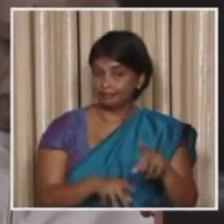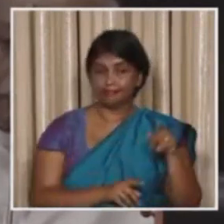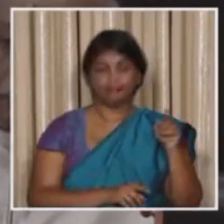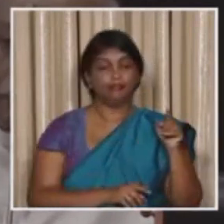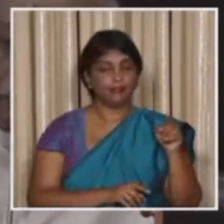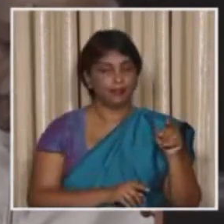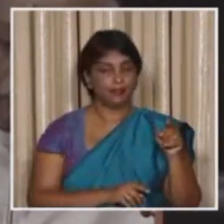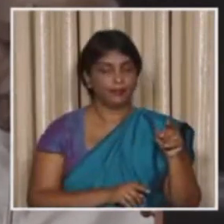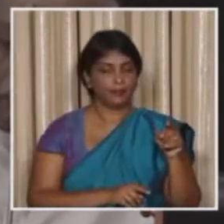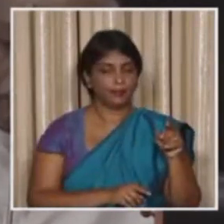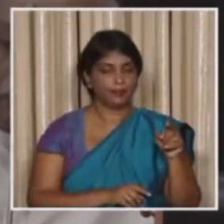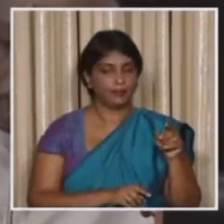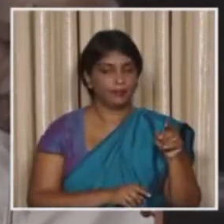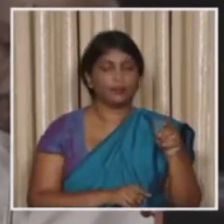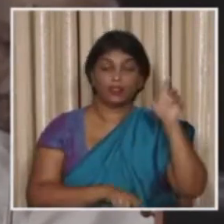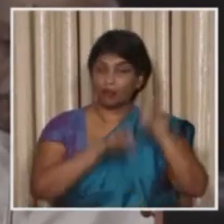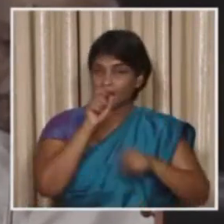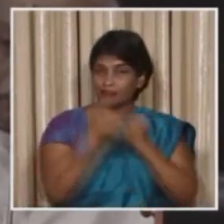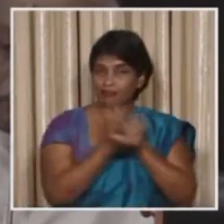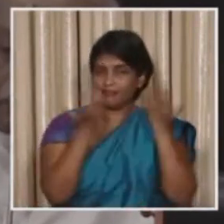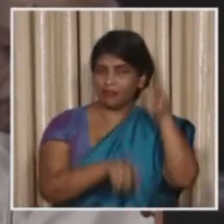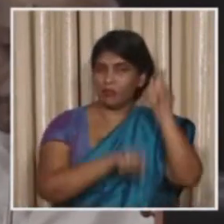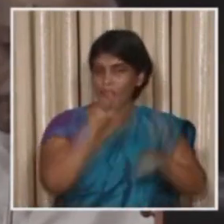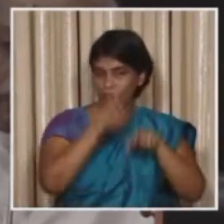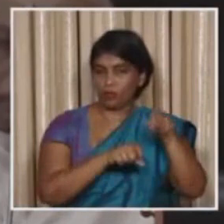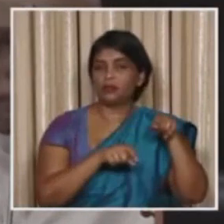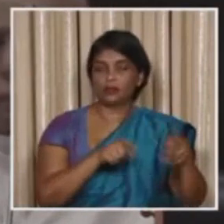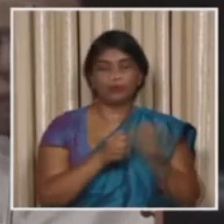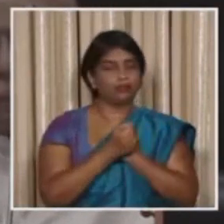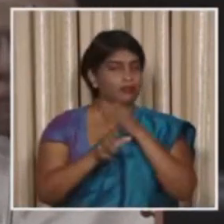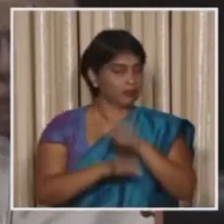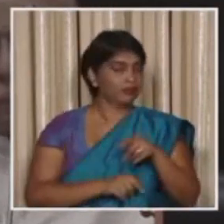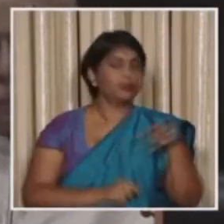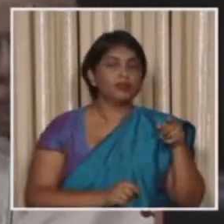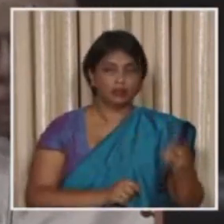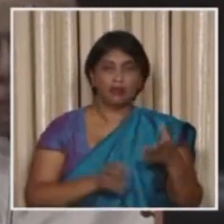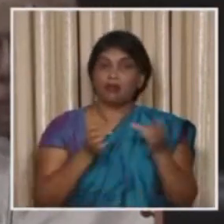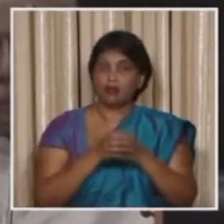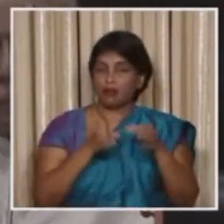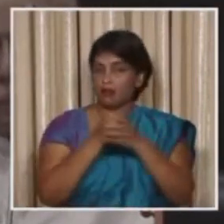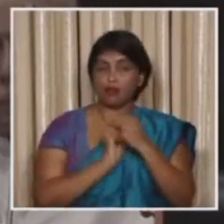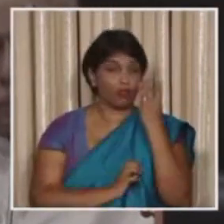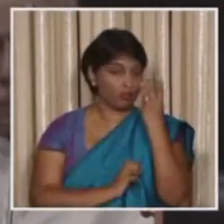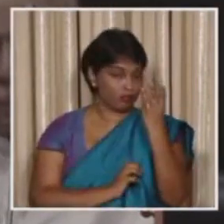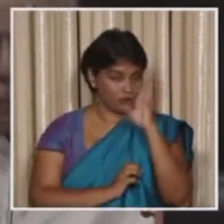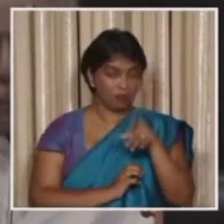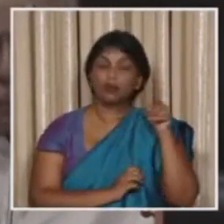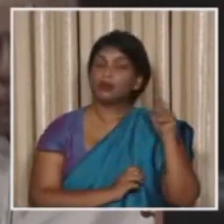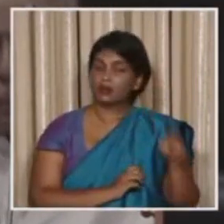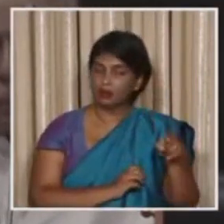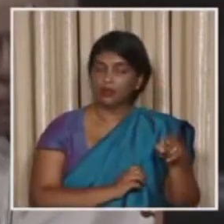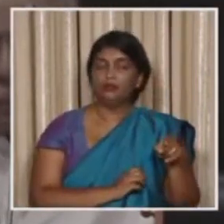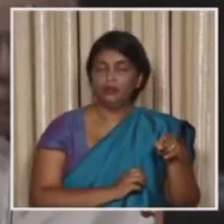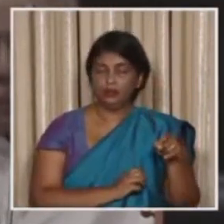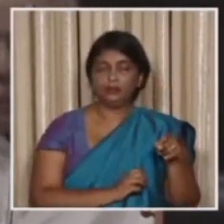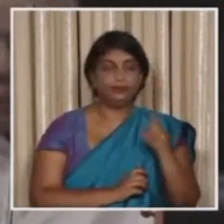sentences, 22. It has been decided to consider only the last two categories of prisoners for being granted presidential pardon